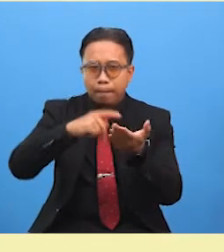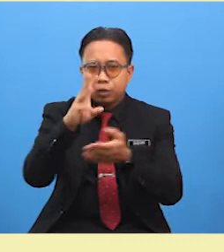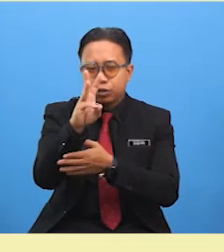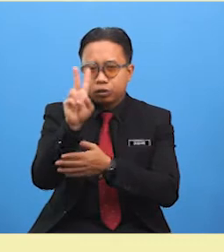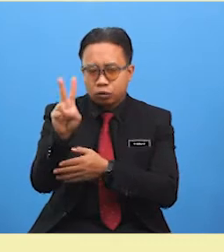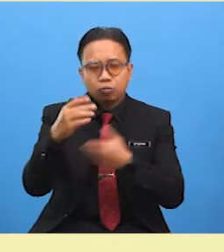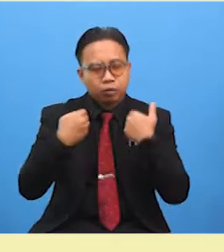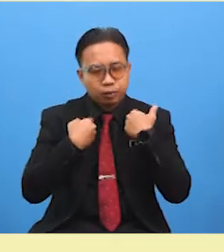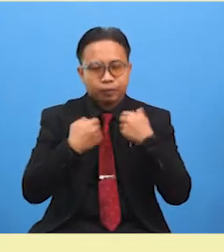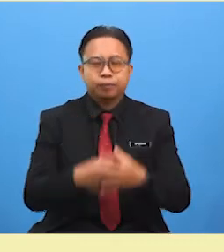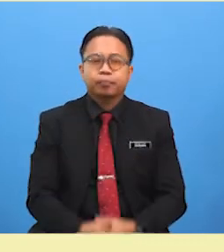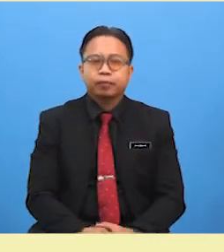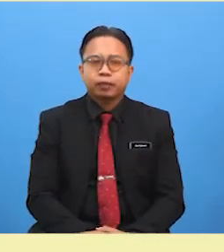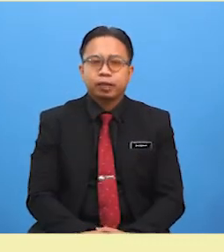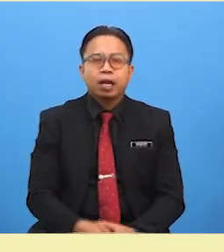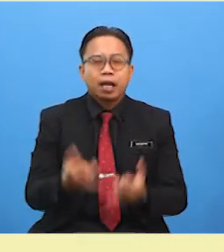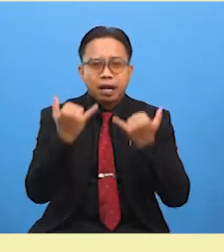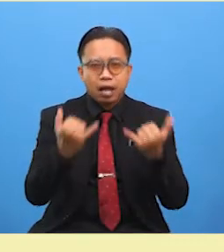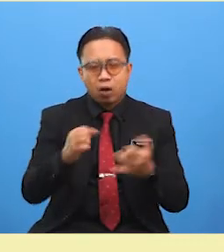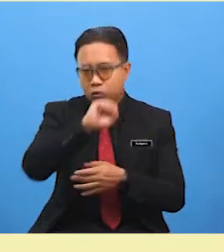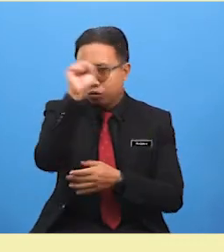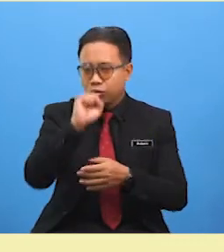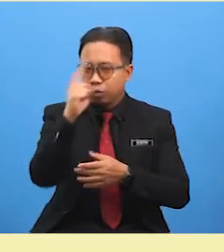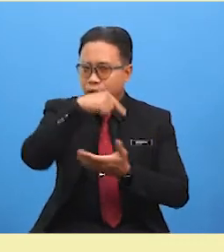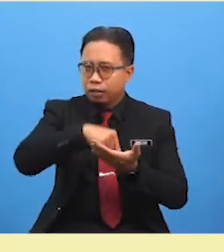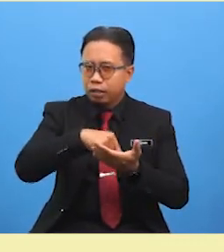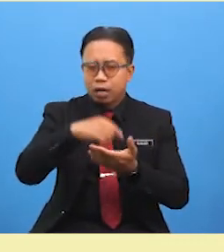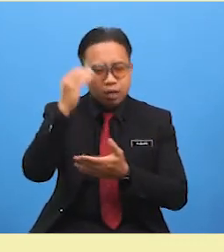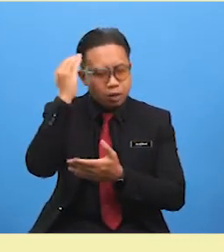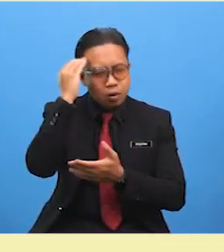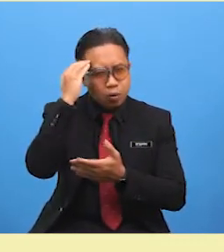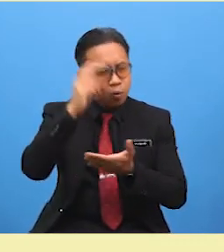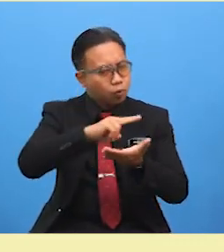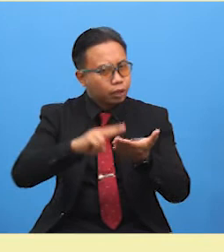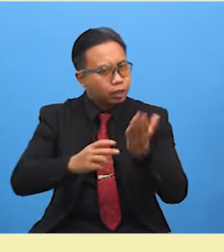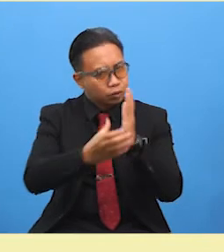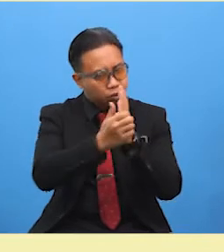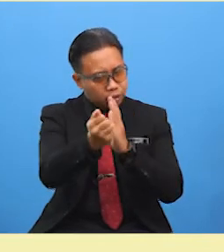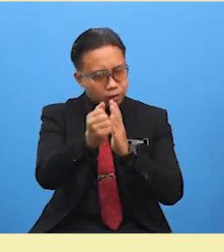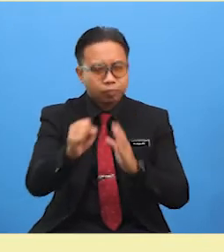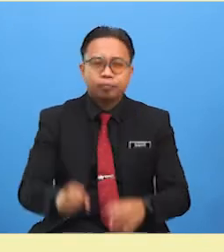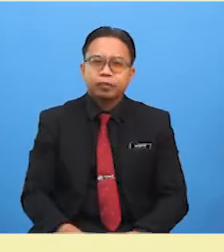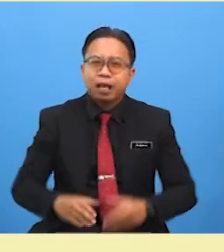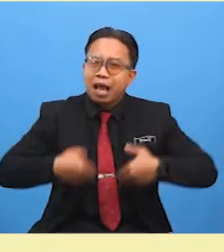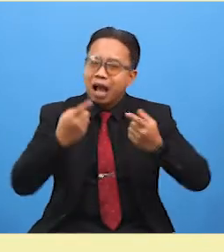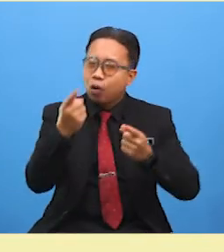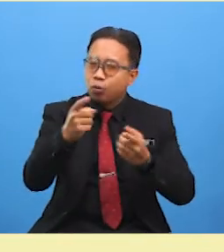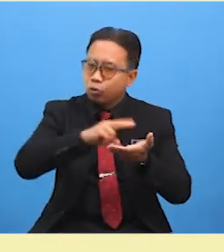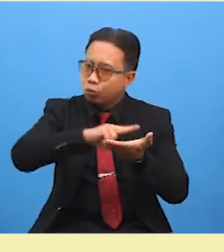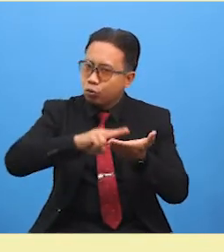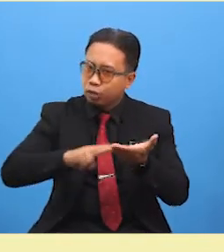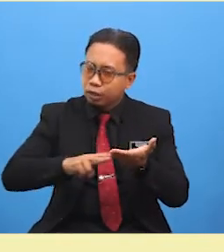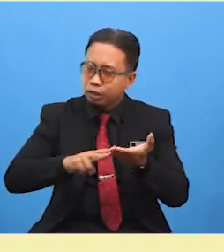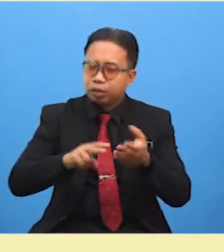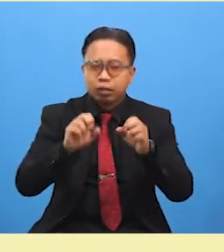it. Now, the bigger question for today. Do you know any reading skills? How would you read? And how can you